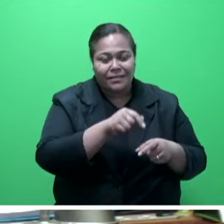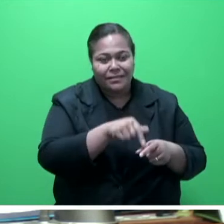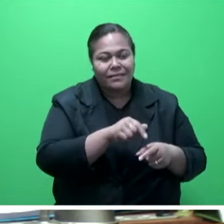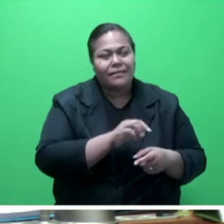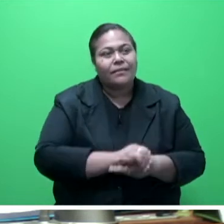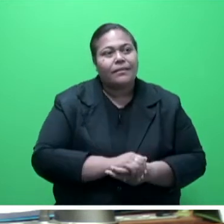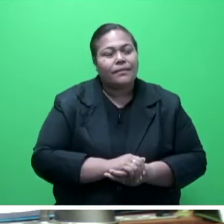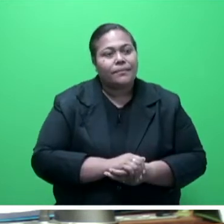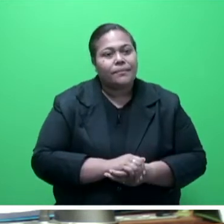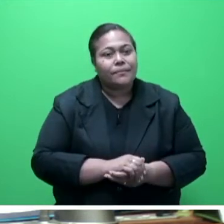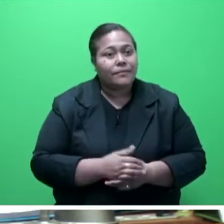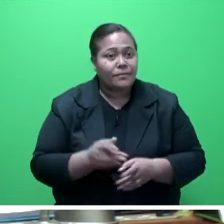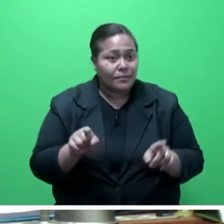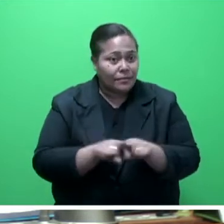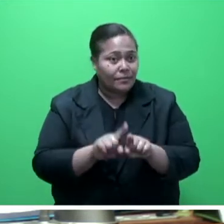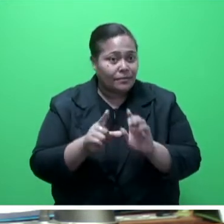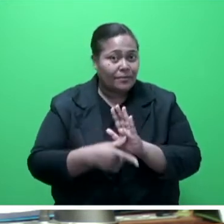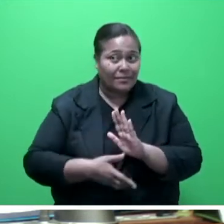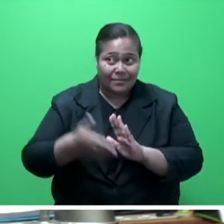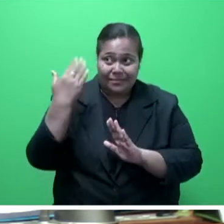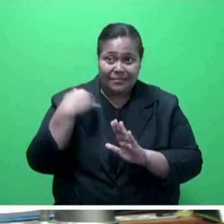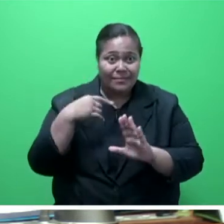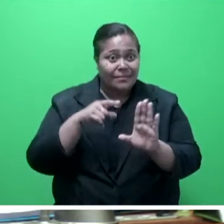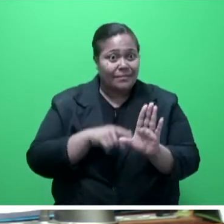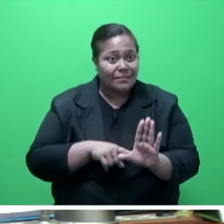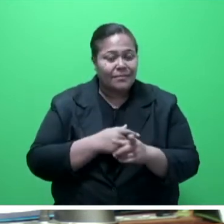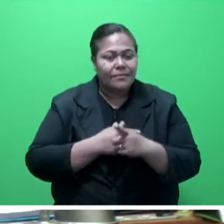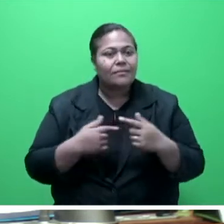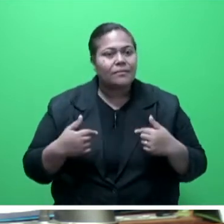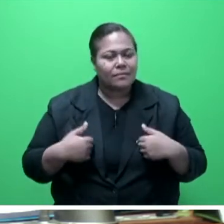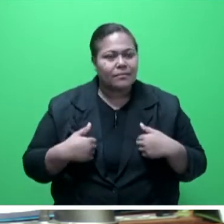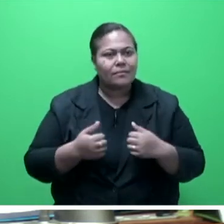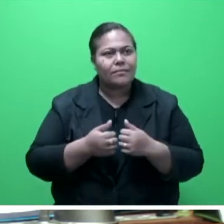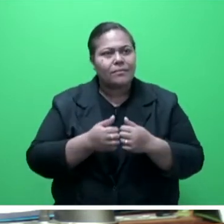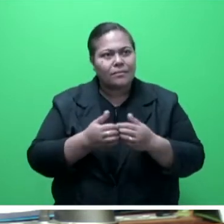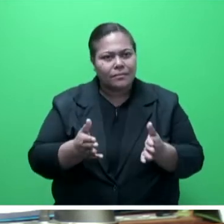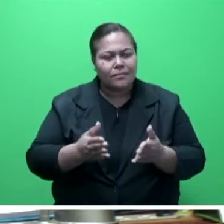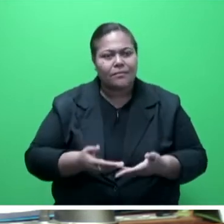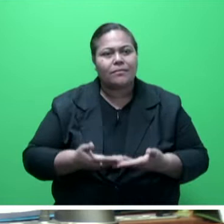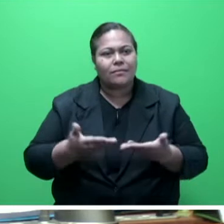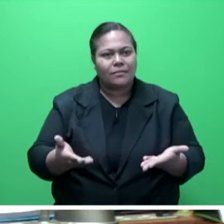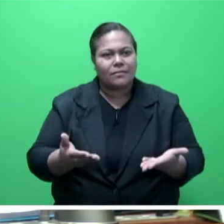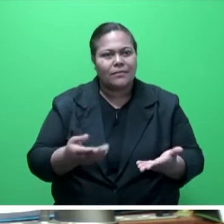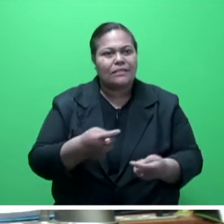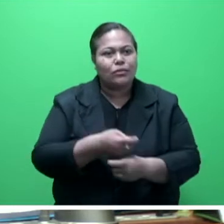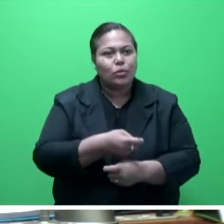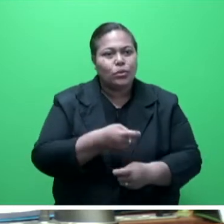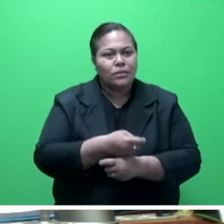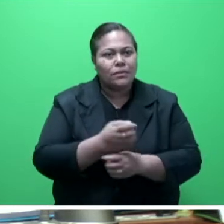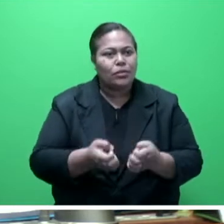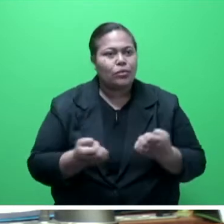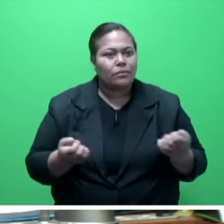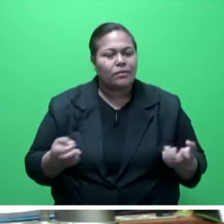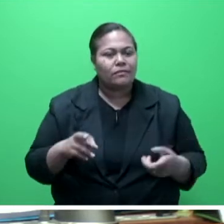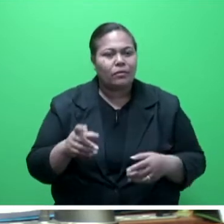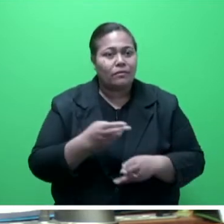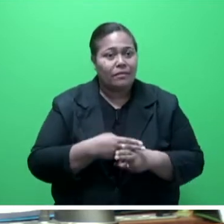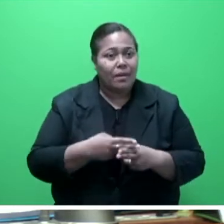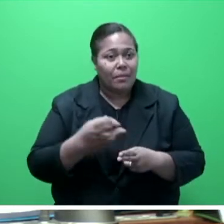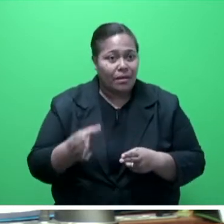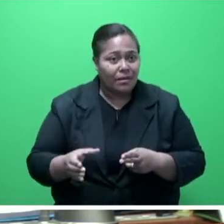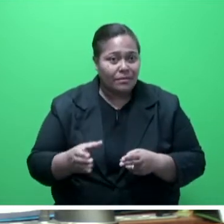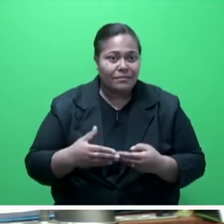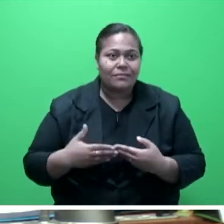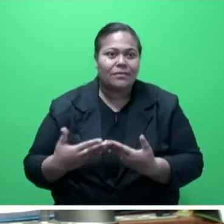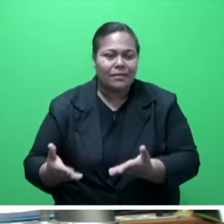time, from last year, we have embarked on providing fencing material to farmers, so that we gradually move those farmers who